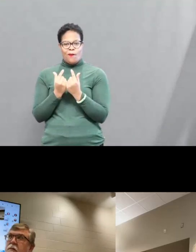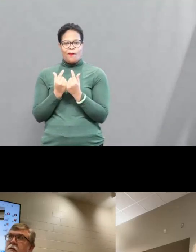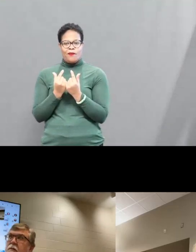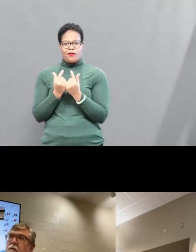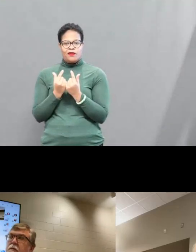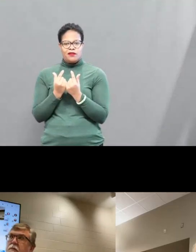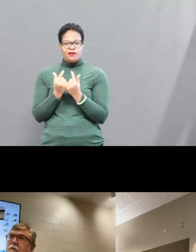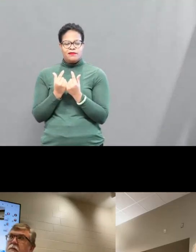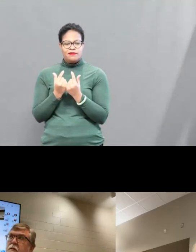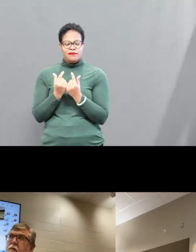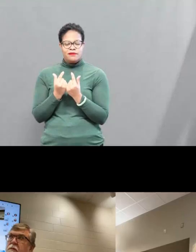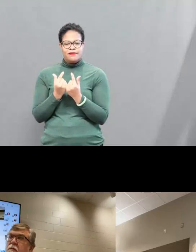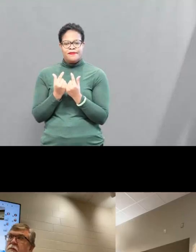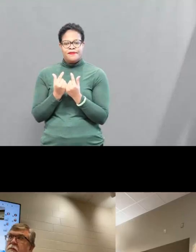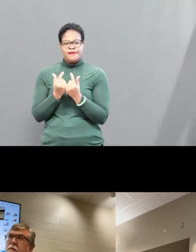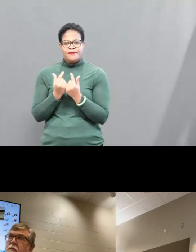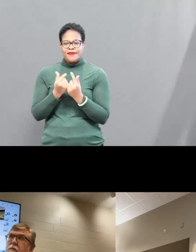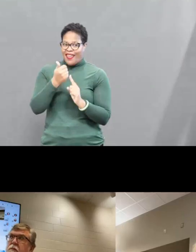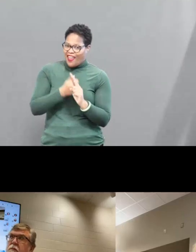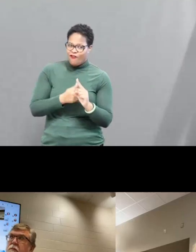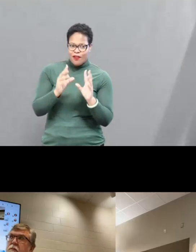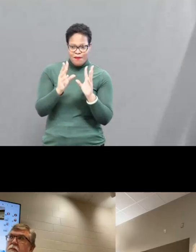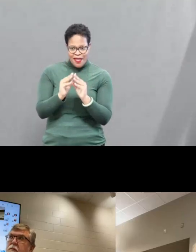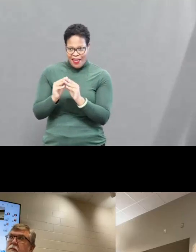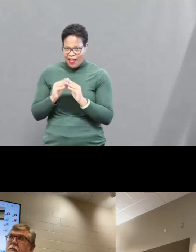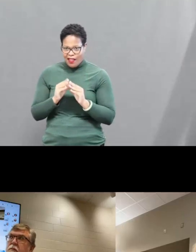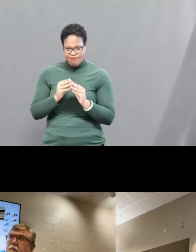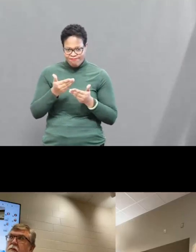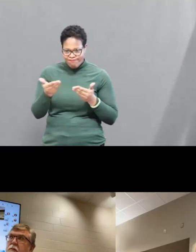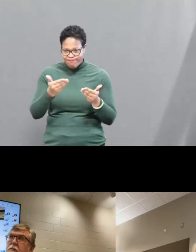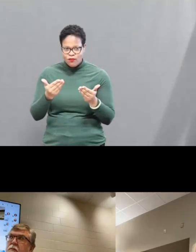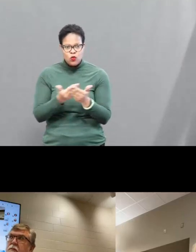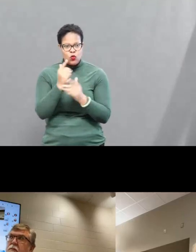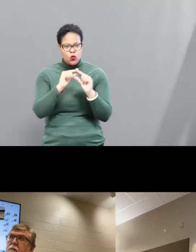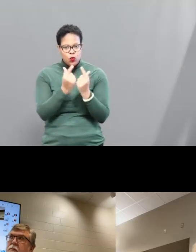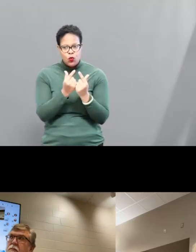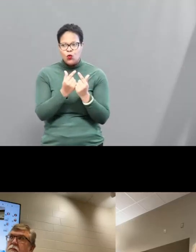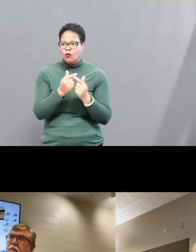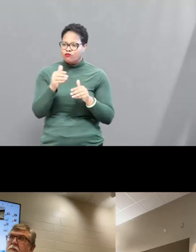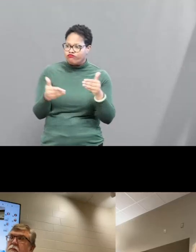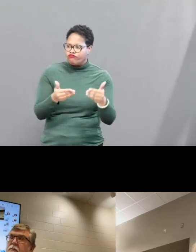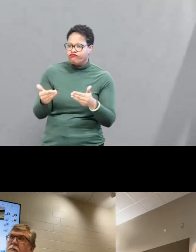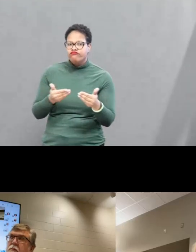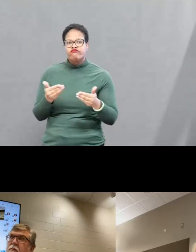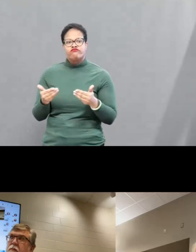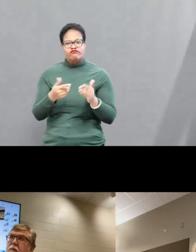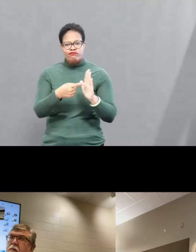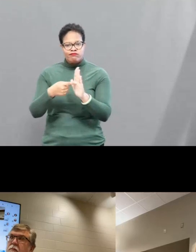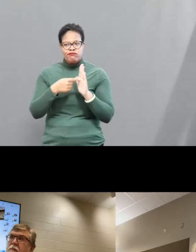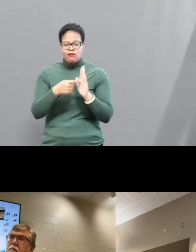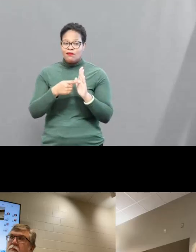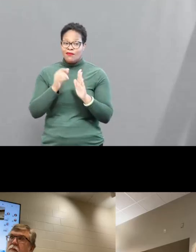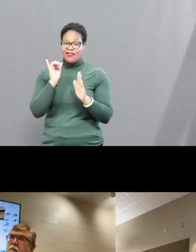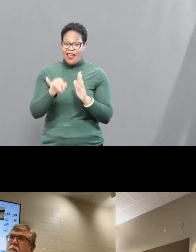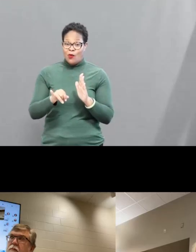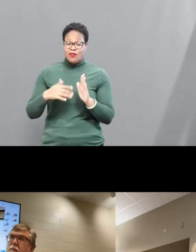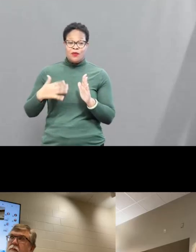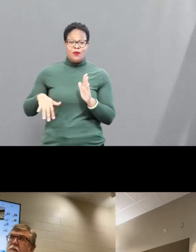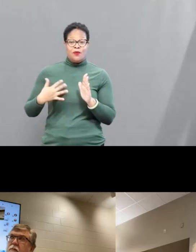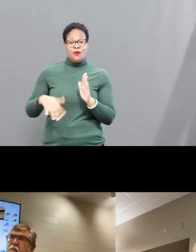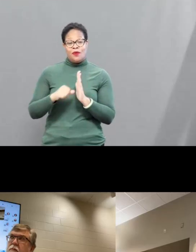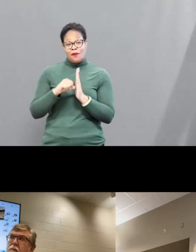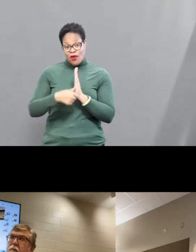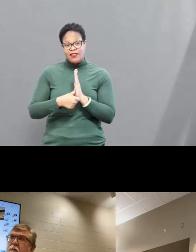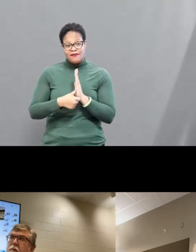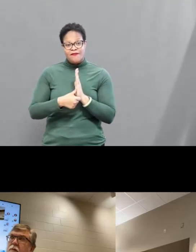there every meeting. And that was extremely impressive,